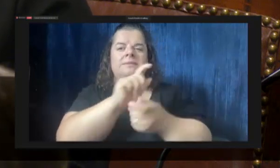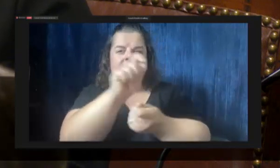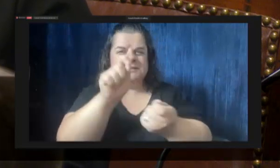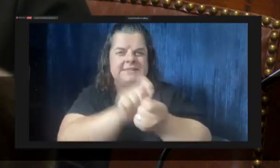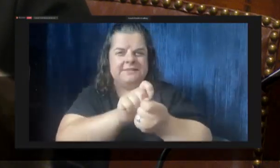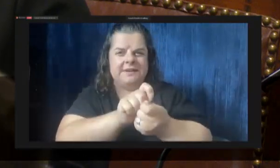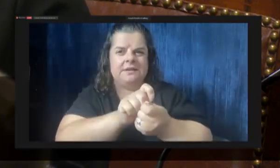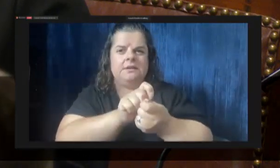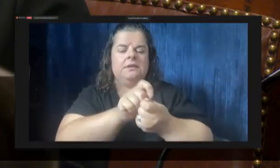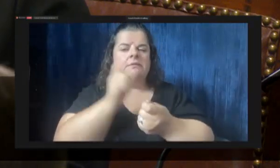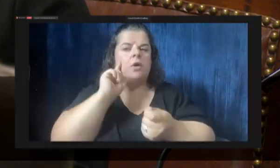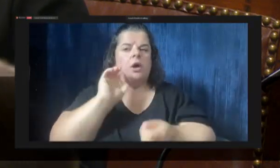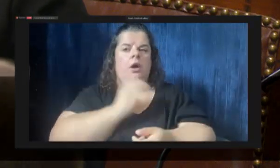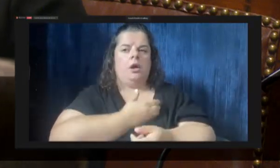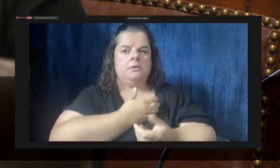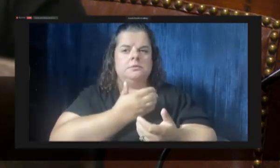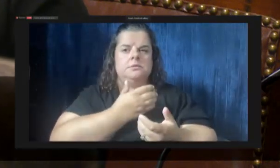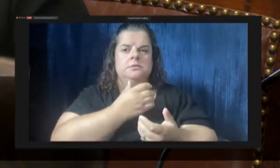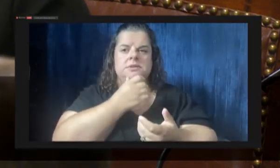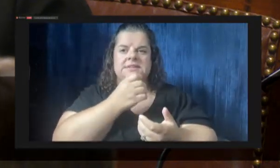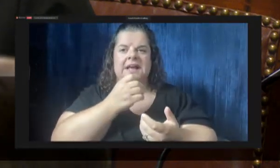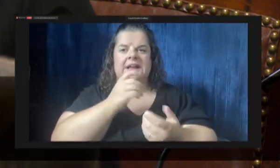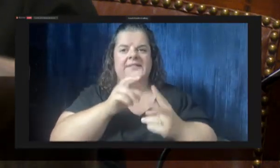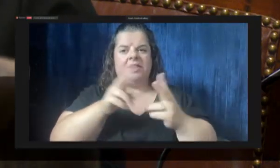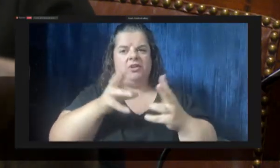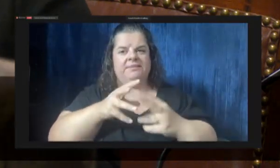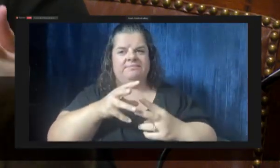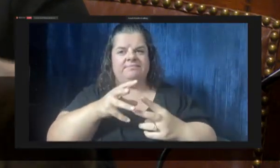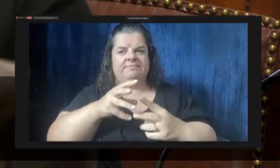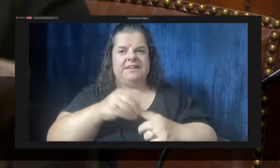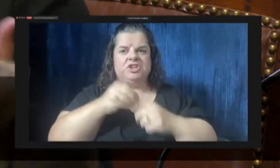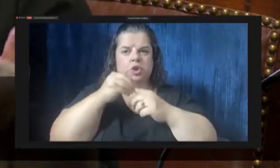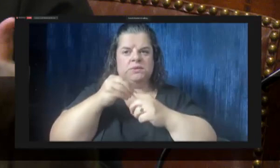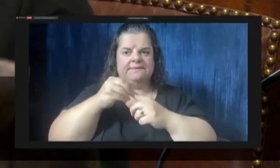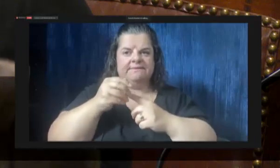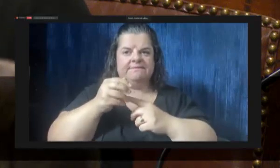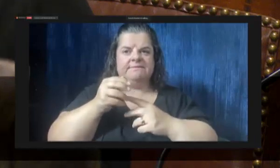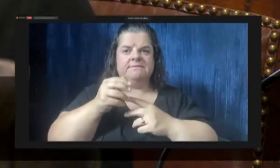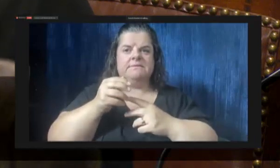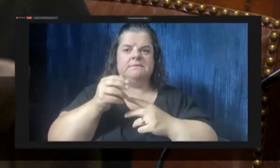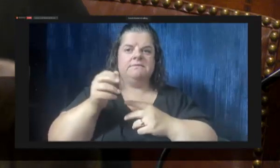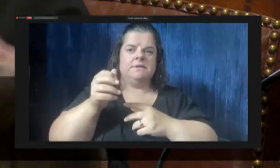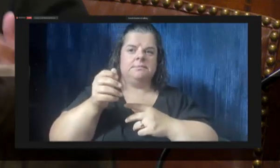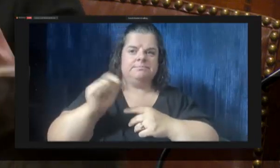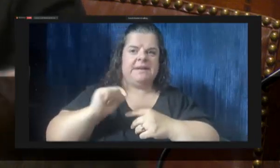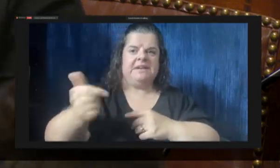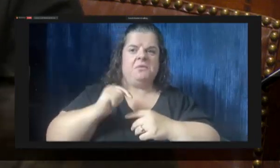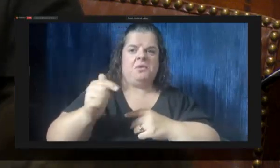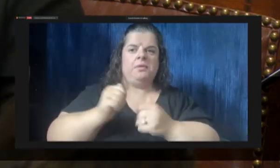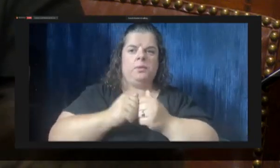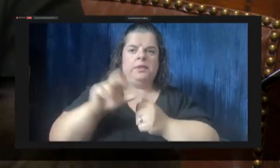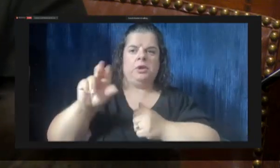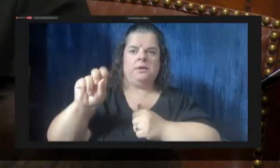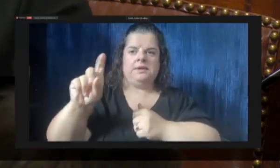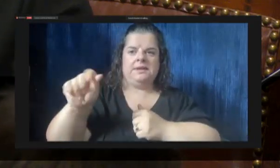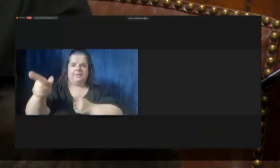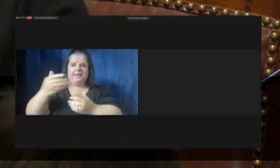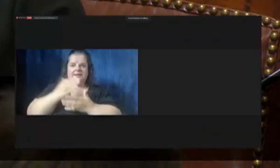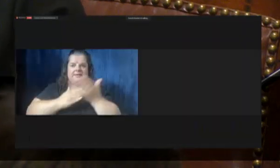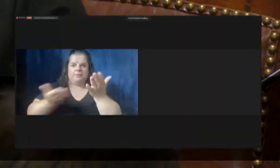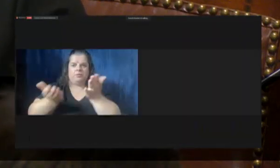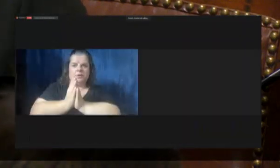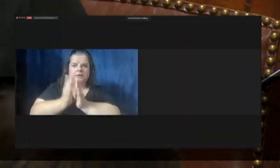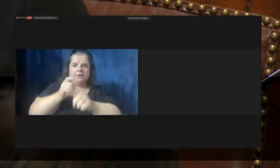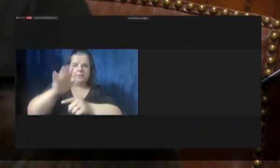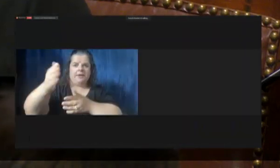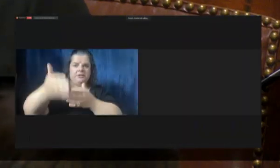not overly exclusive. So in going back and forth, the USDA had some requests that they needed from their side.